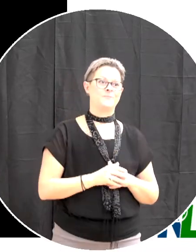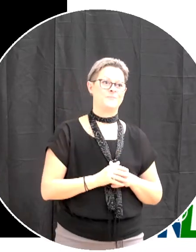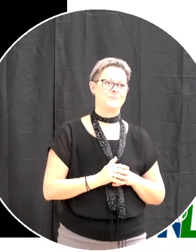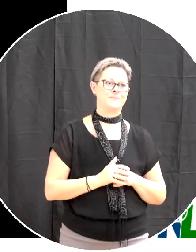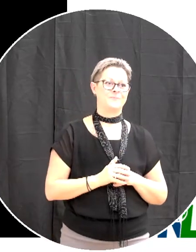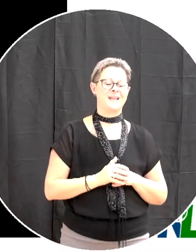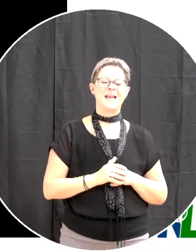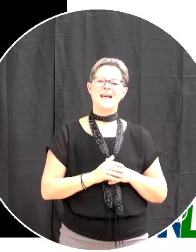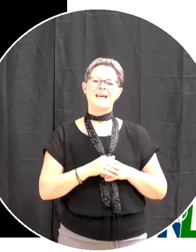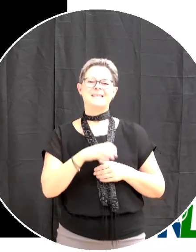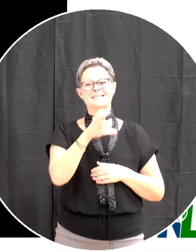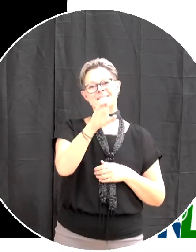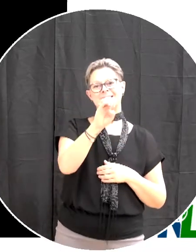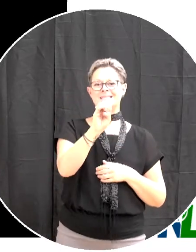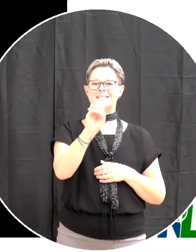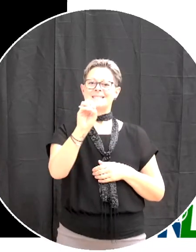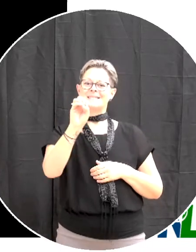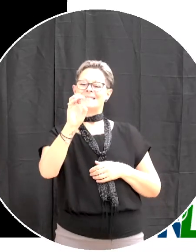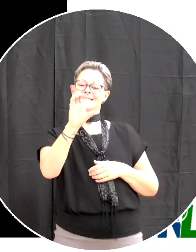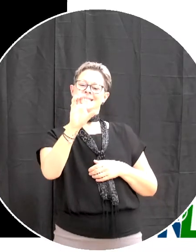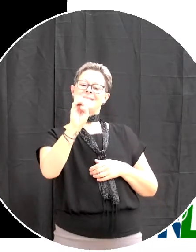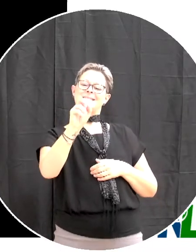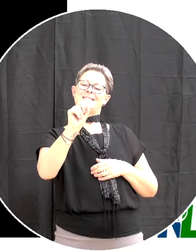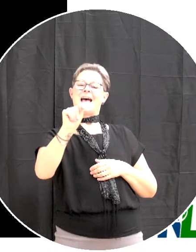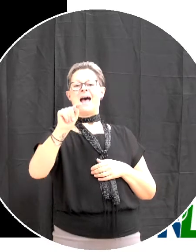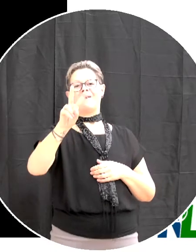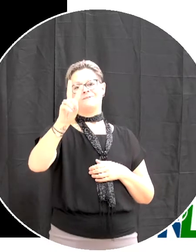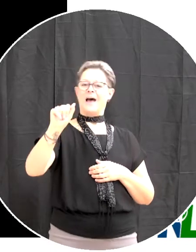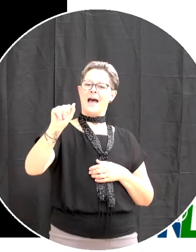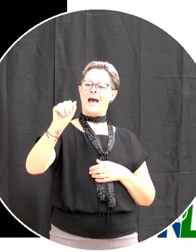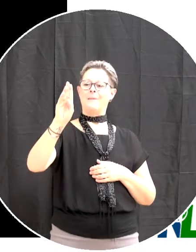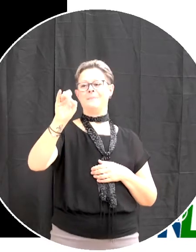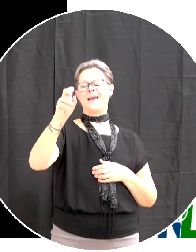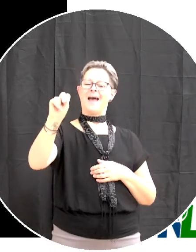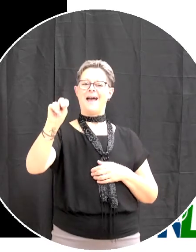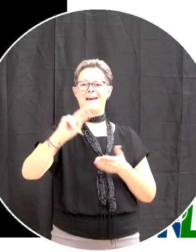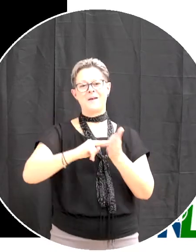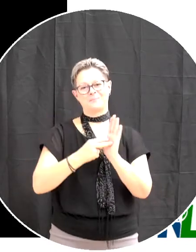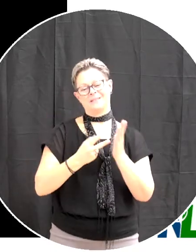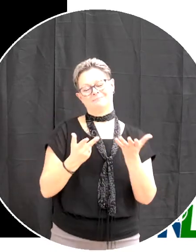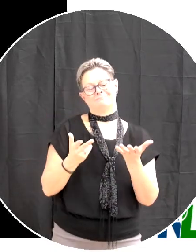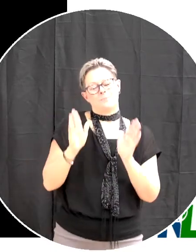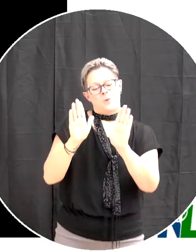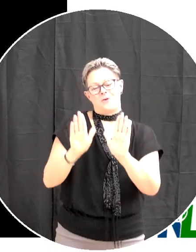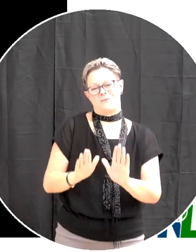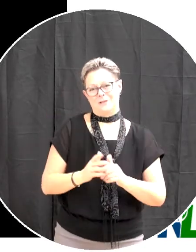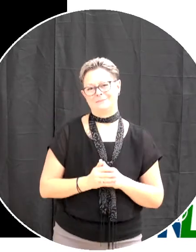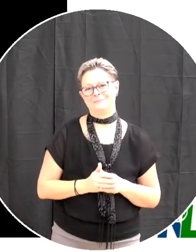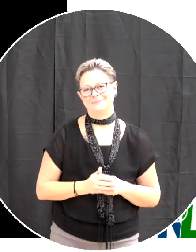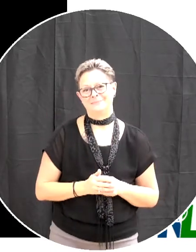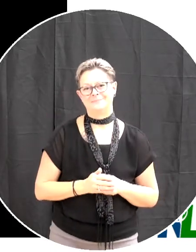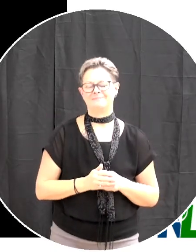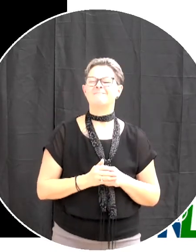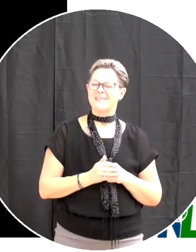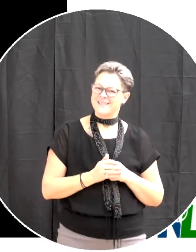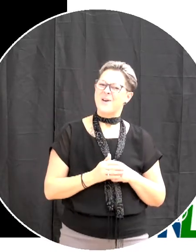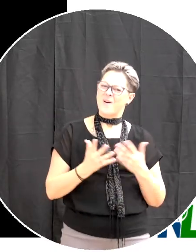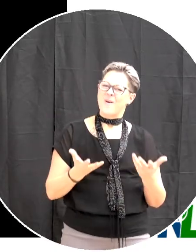Ça va bien, very good. Thank you very much, and we hope that gives you some insight as to how our school year